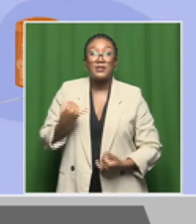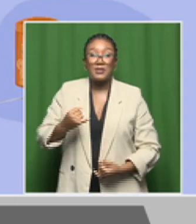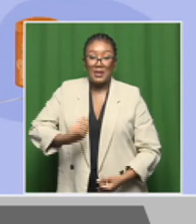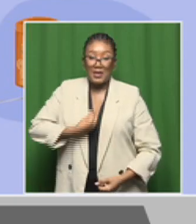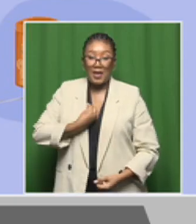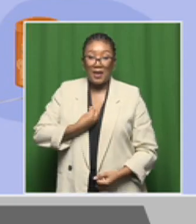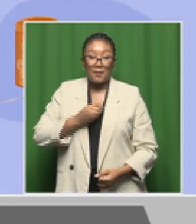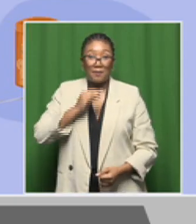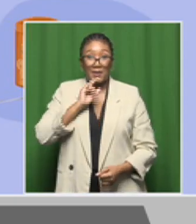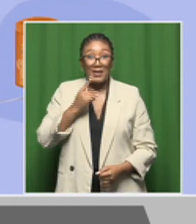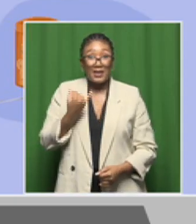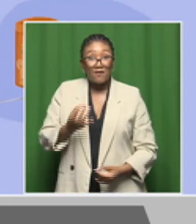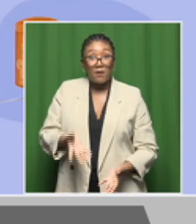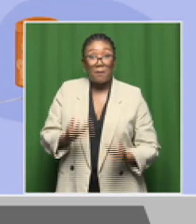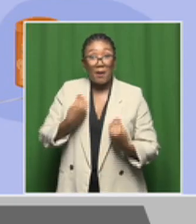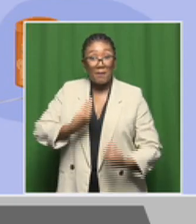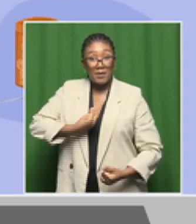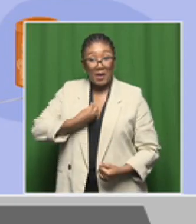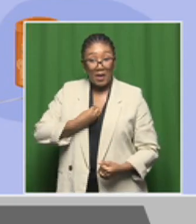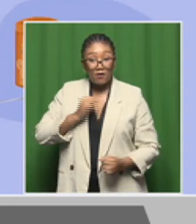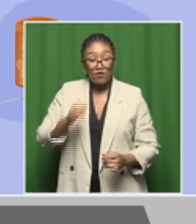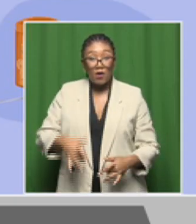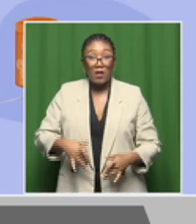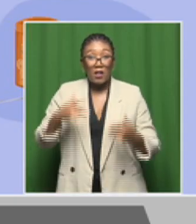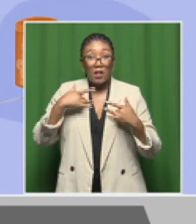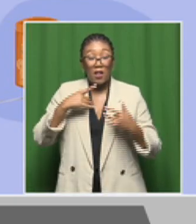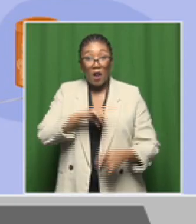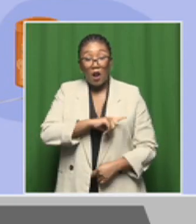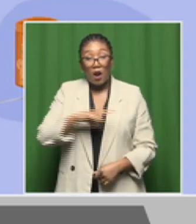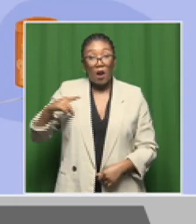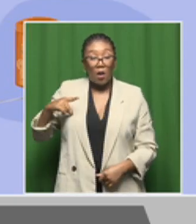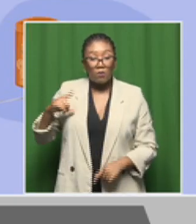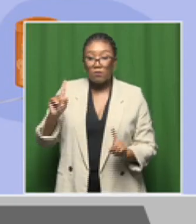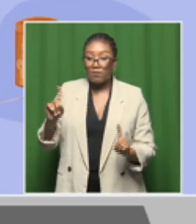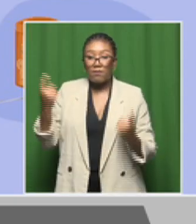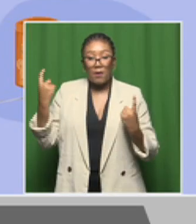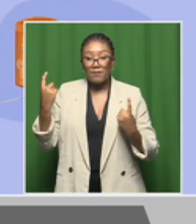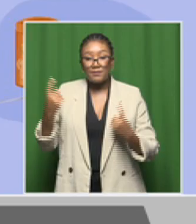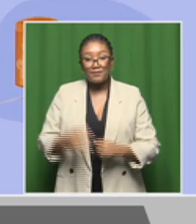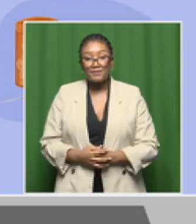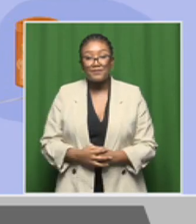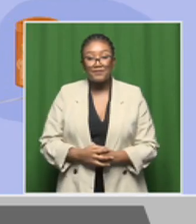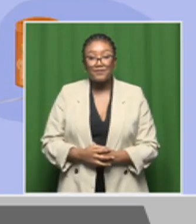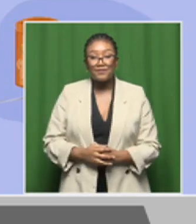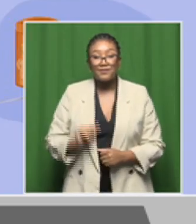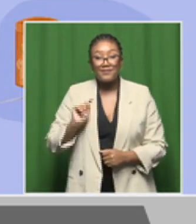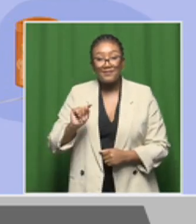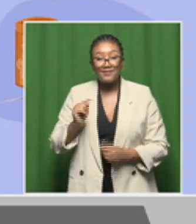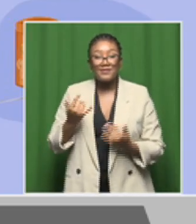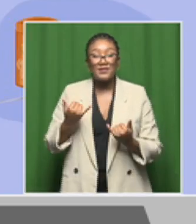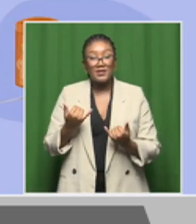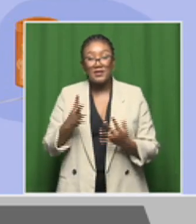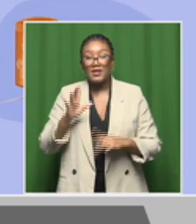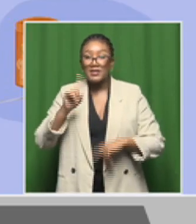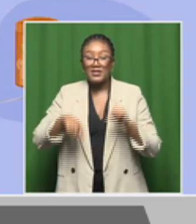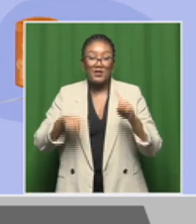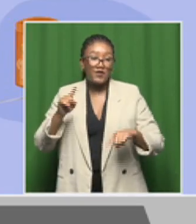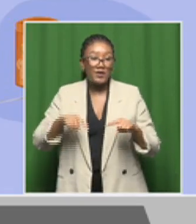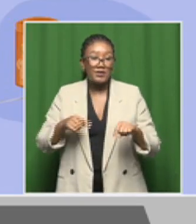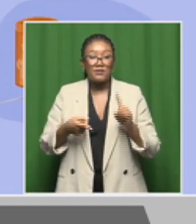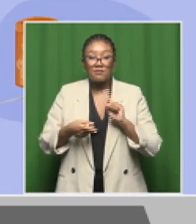their life expectancy will be curtailed a lot earlier than the rest of the population. So it's a combination here. In